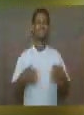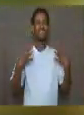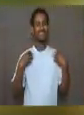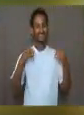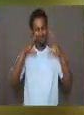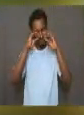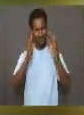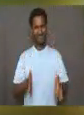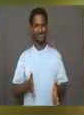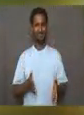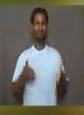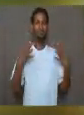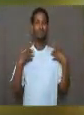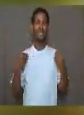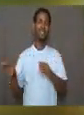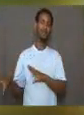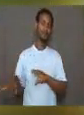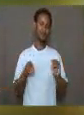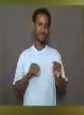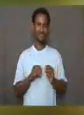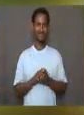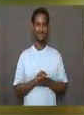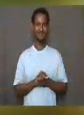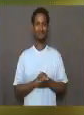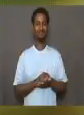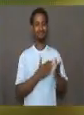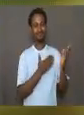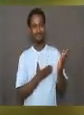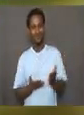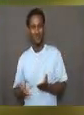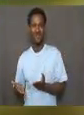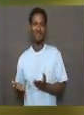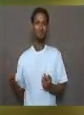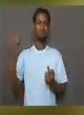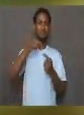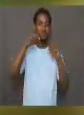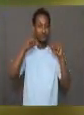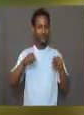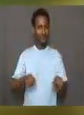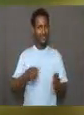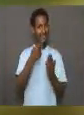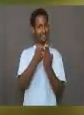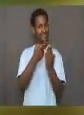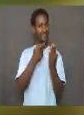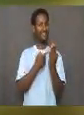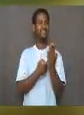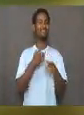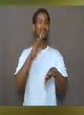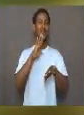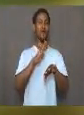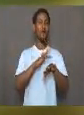Hello, teacher. Hello, students. Welcome to today's lesson on